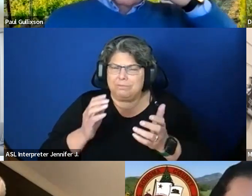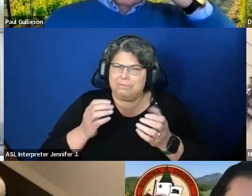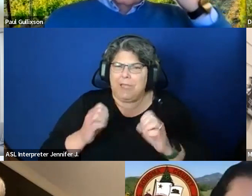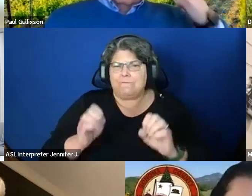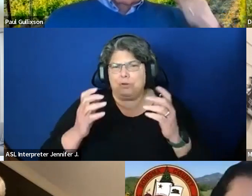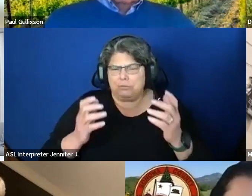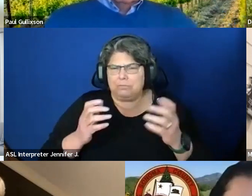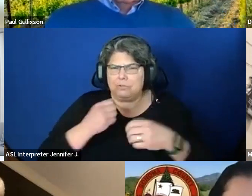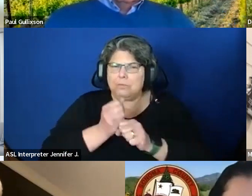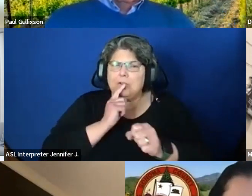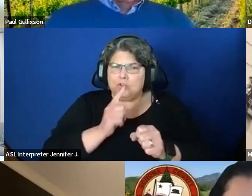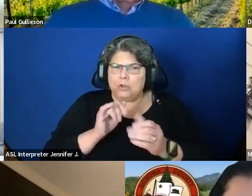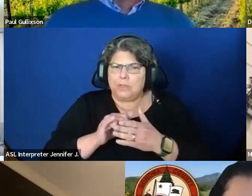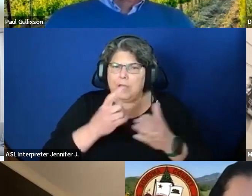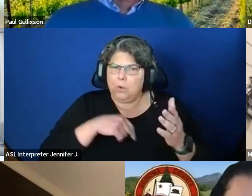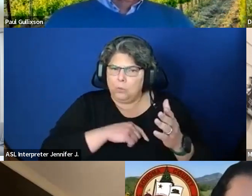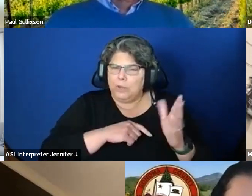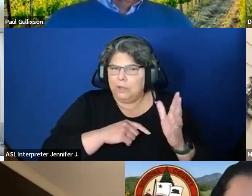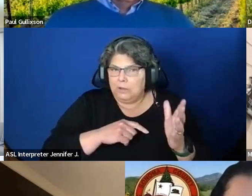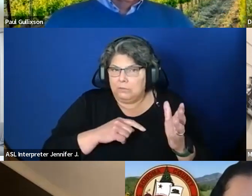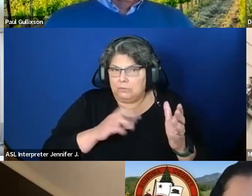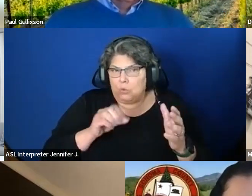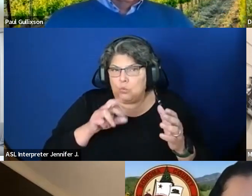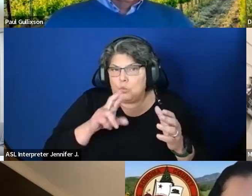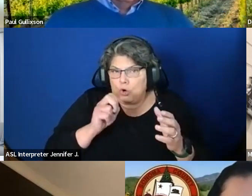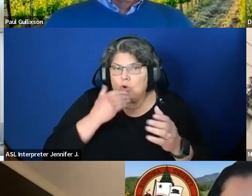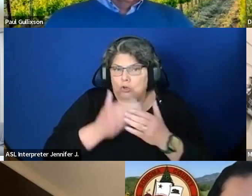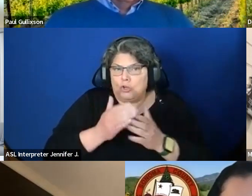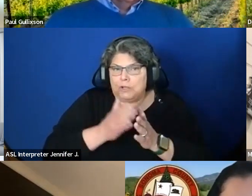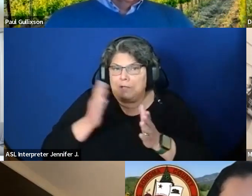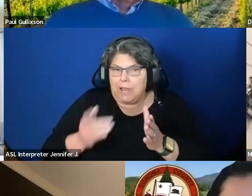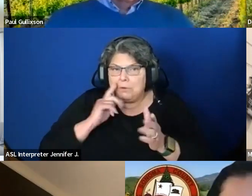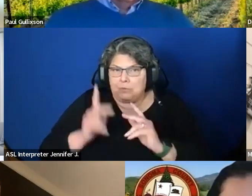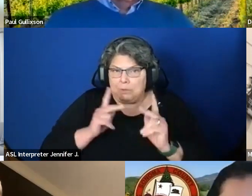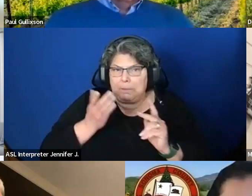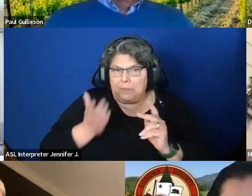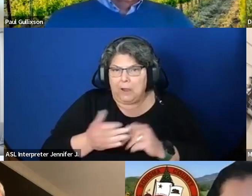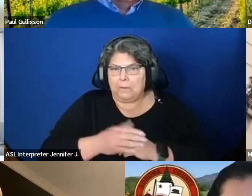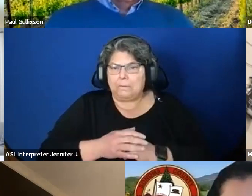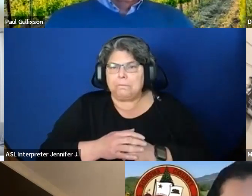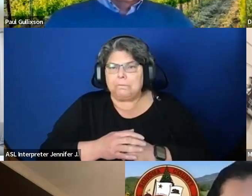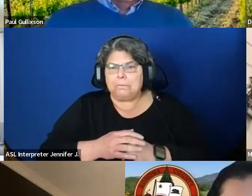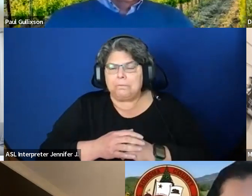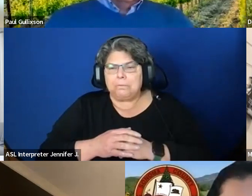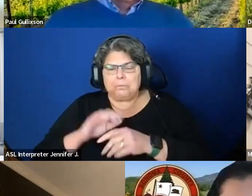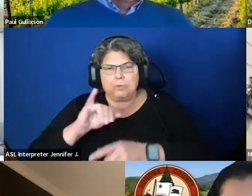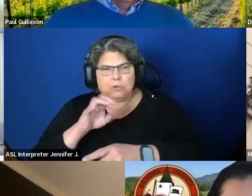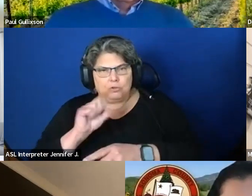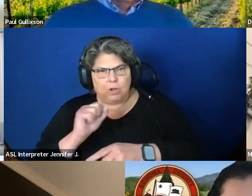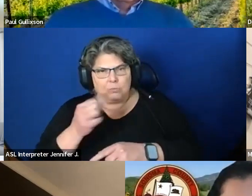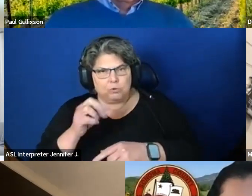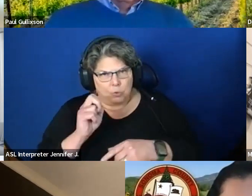to ensure that we were being those good neighbors to the neighborhood. So. I think going through and figuring